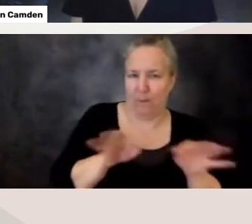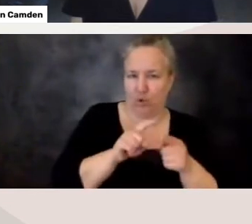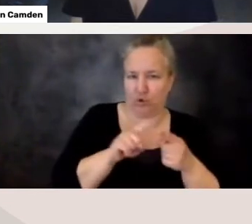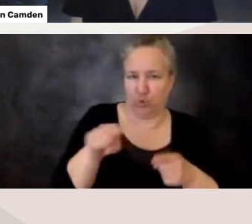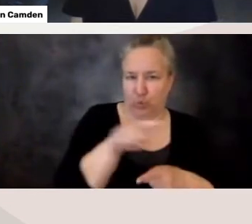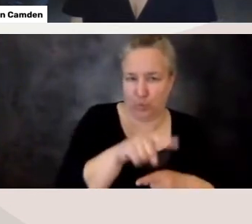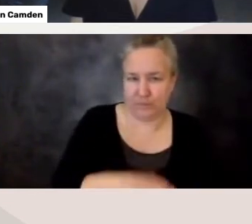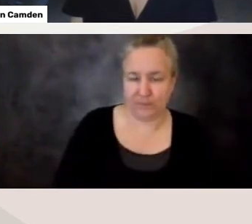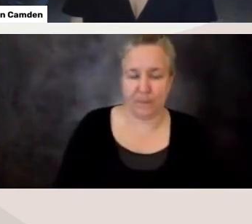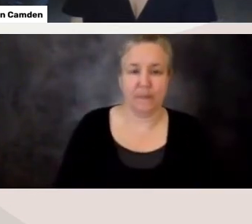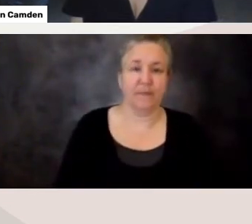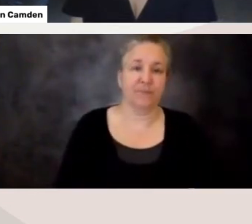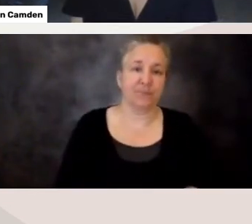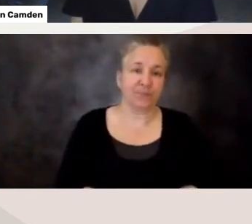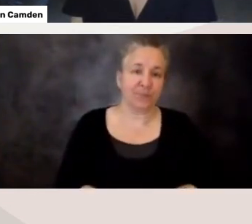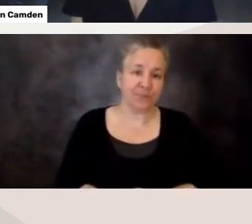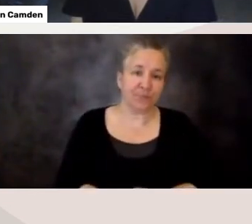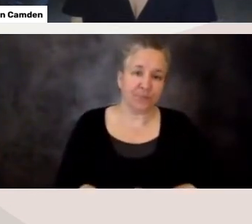life.